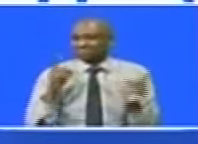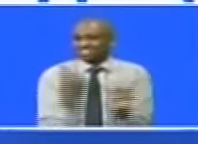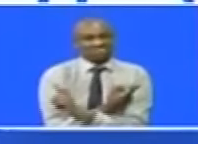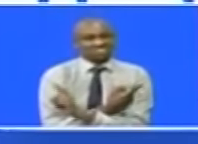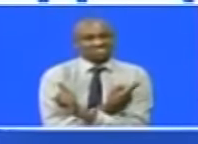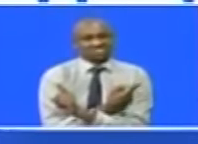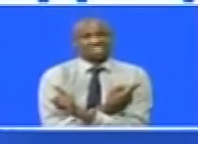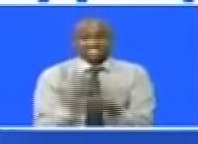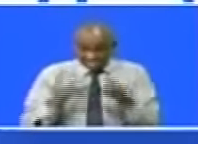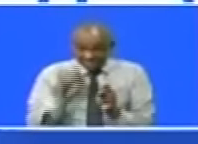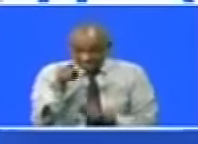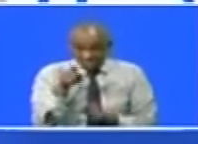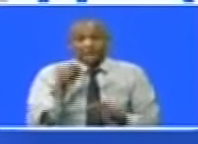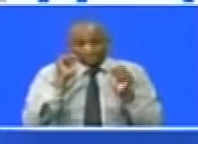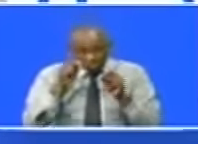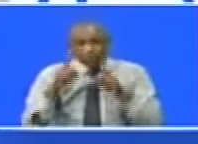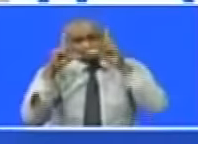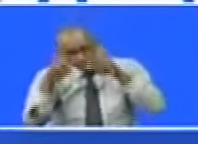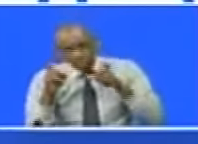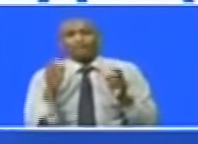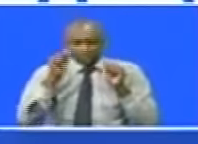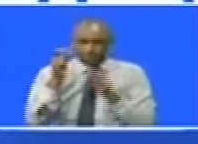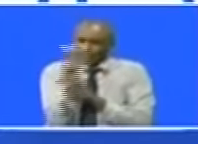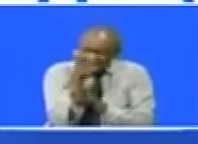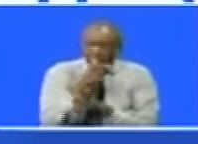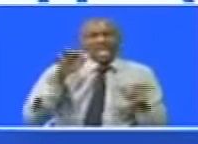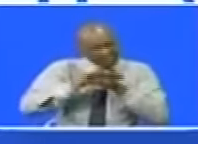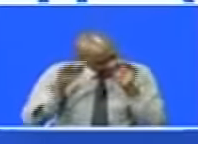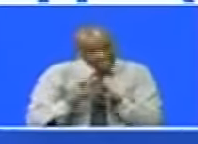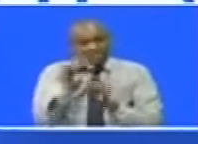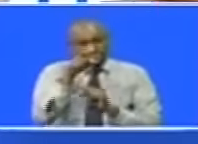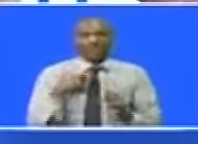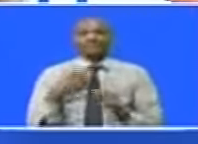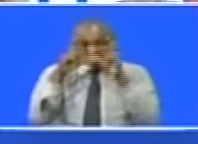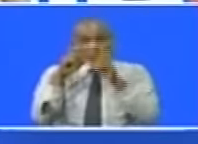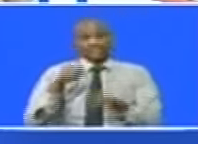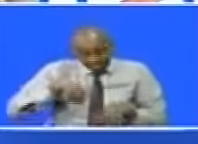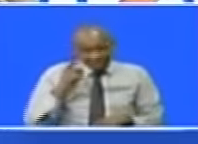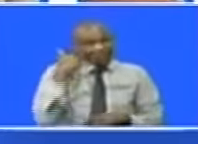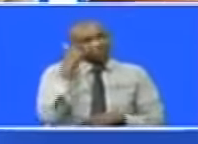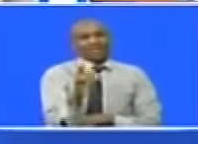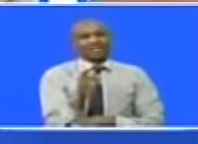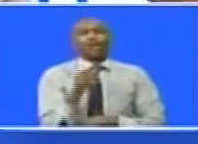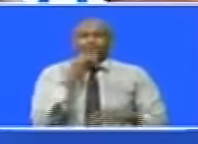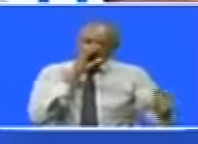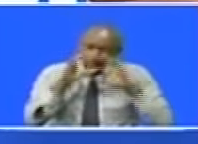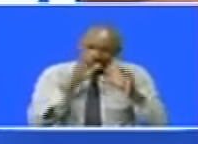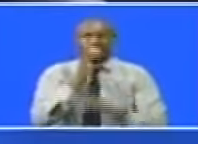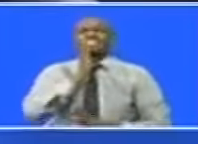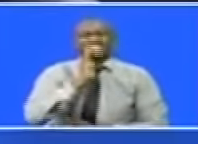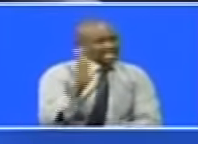take still, they can take video images, and you can communicate